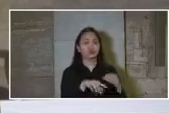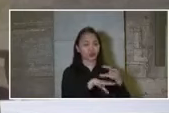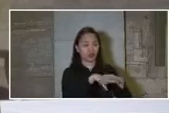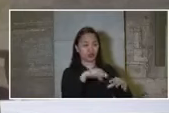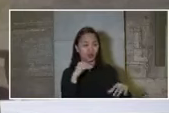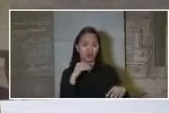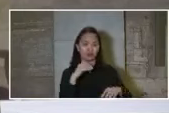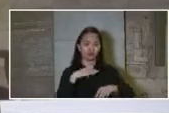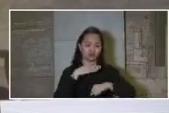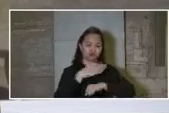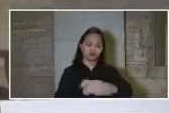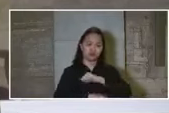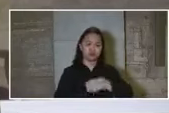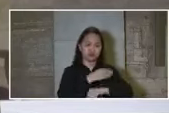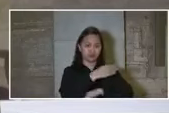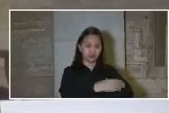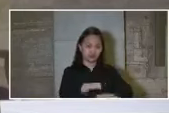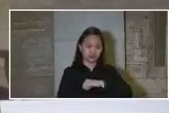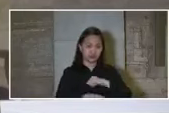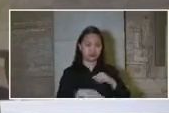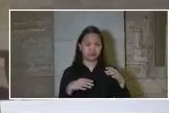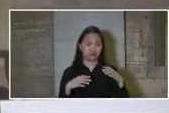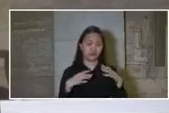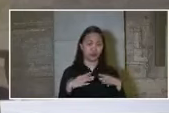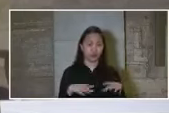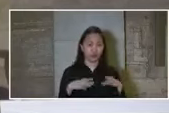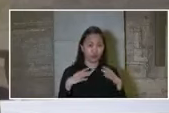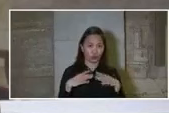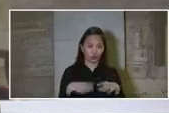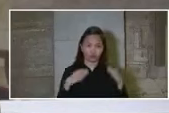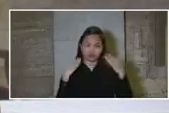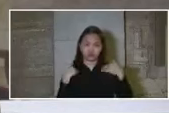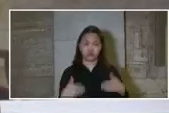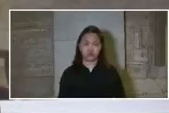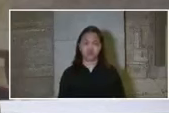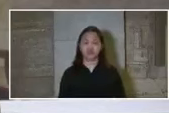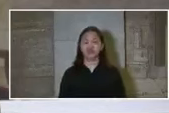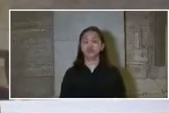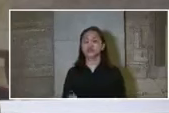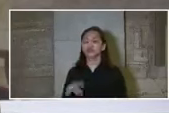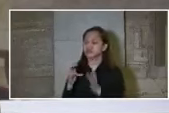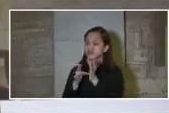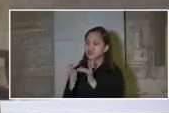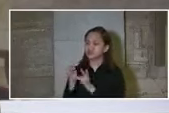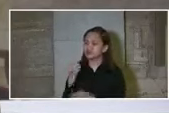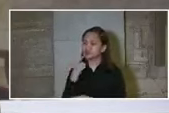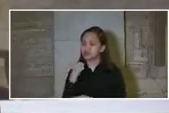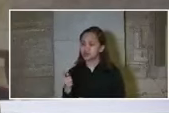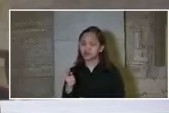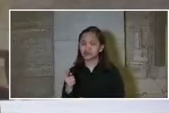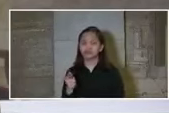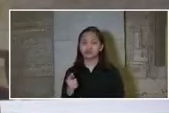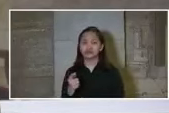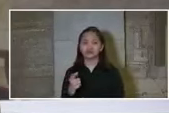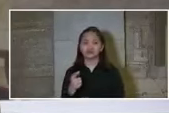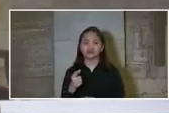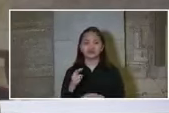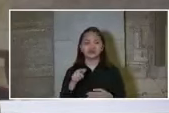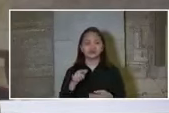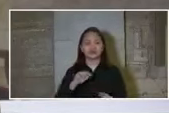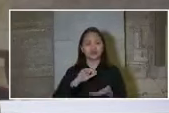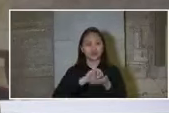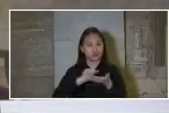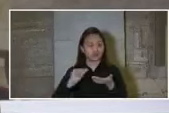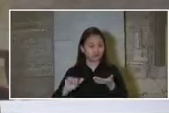his face was wrapped in a cloth. So Jesus said to them, "Untie him and let him go."